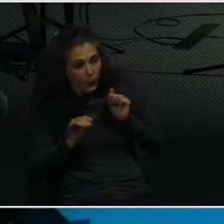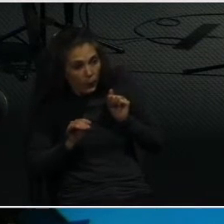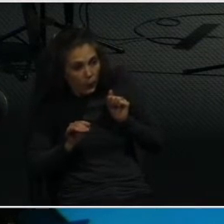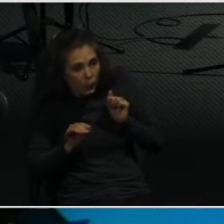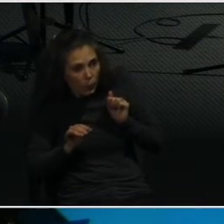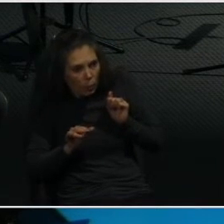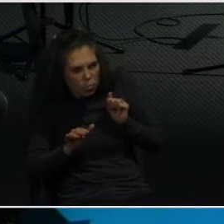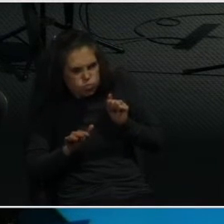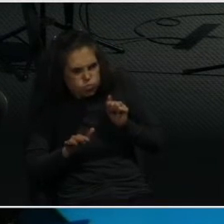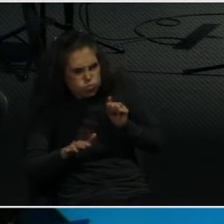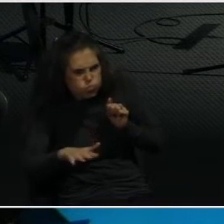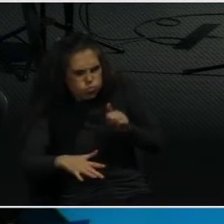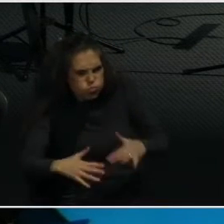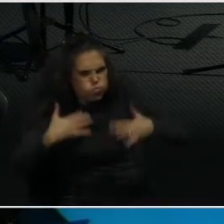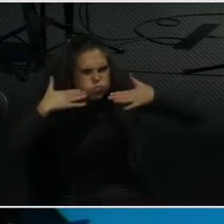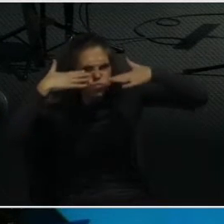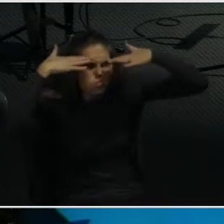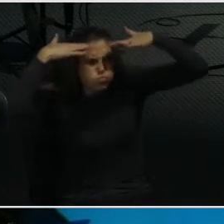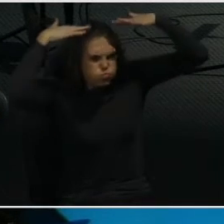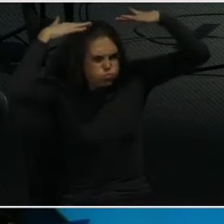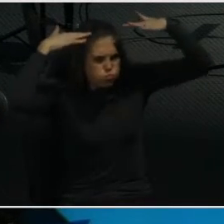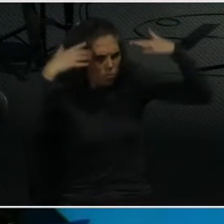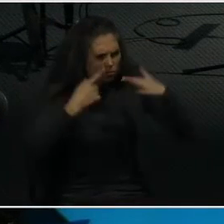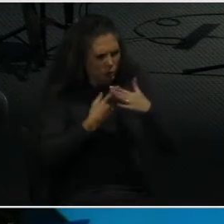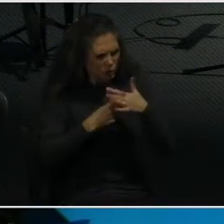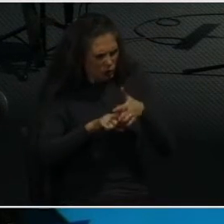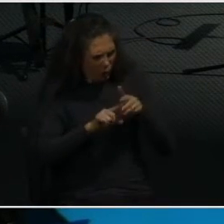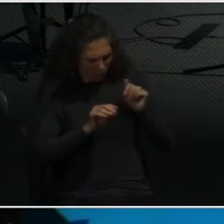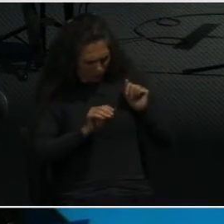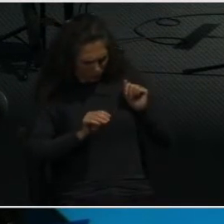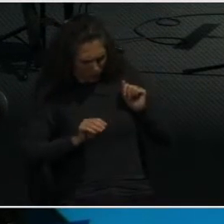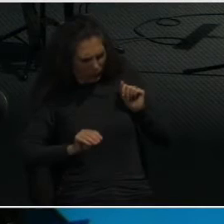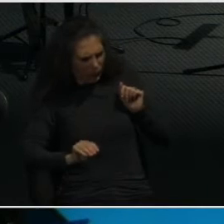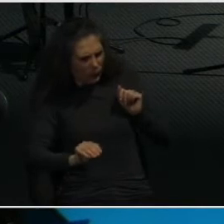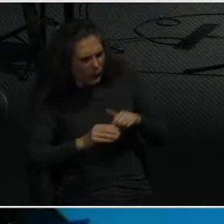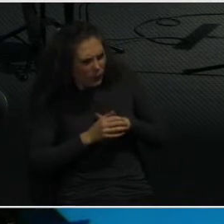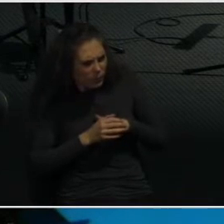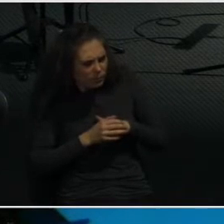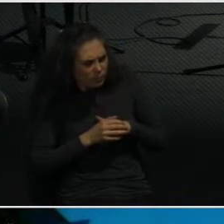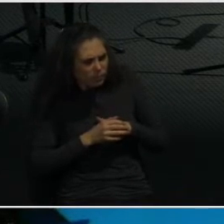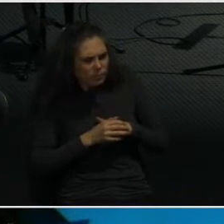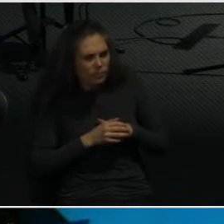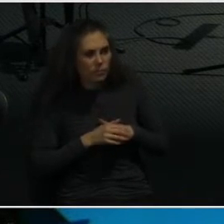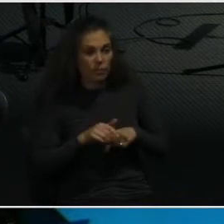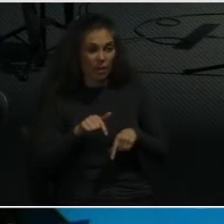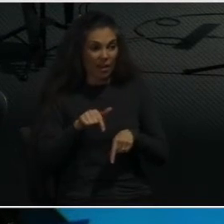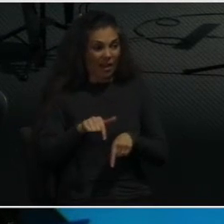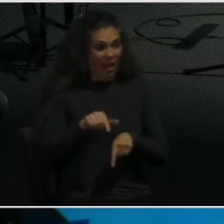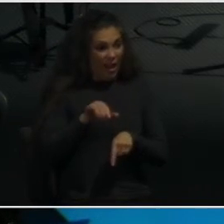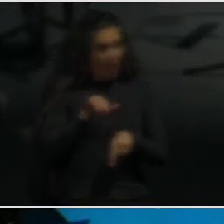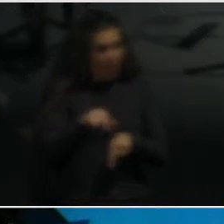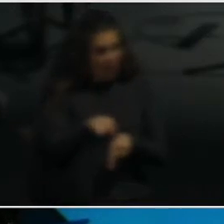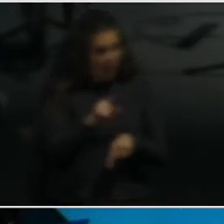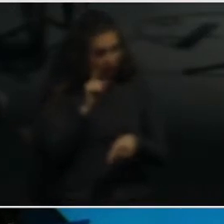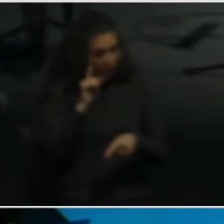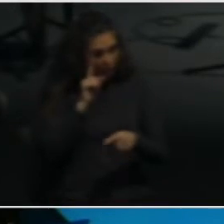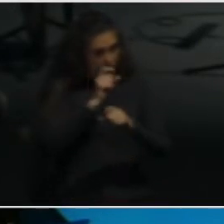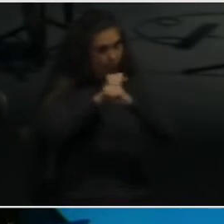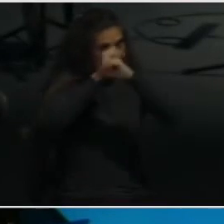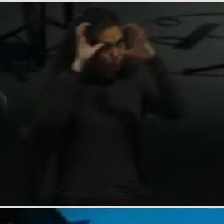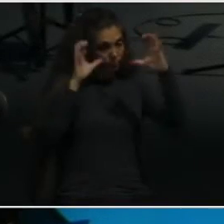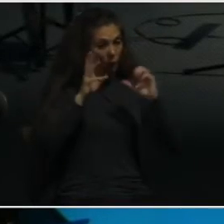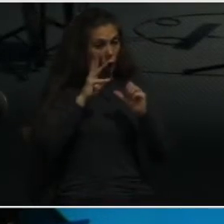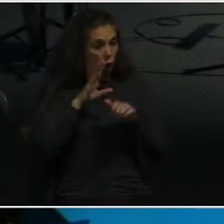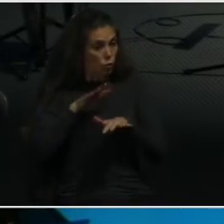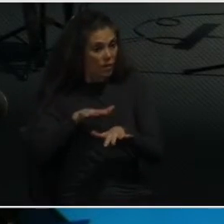turns into an impassable river. And this picture of the river from God's presence is picked up and repeated throughout the